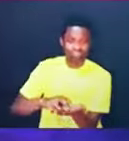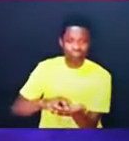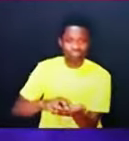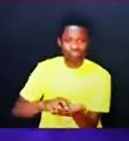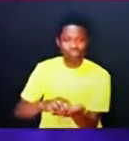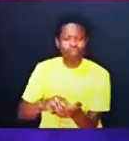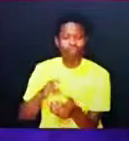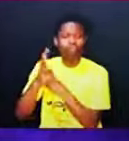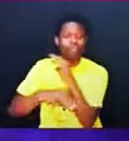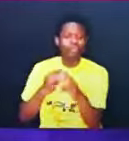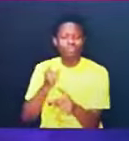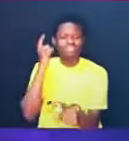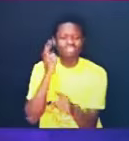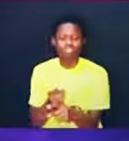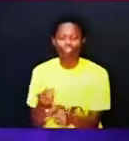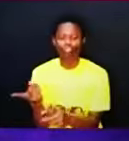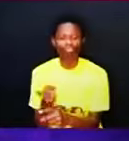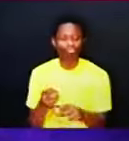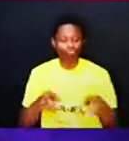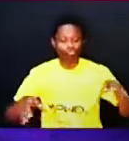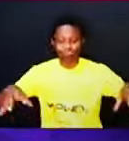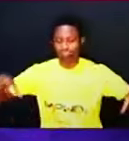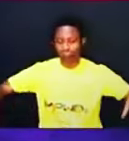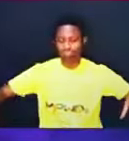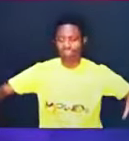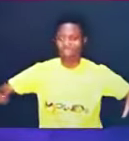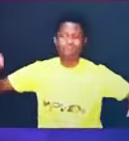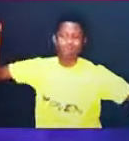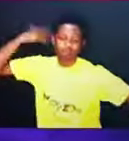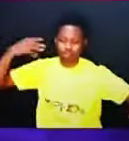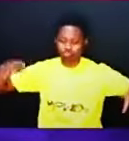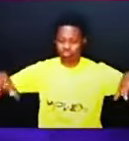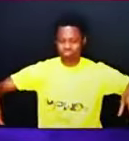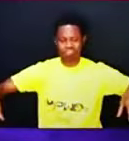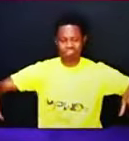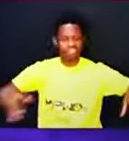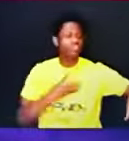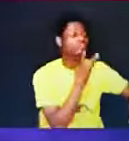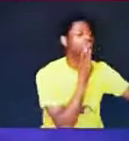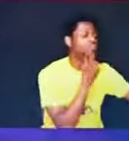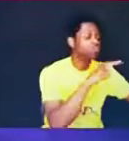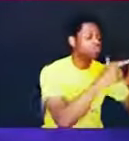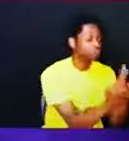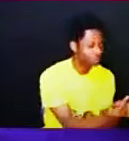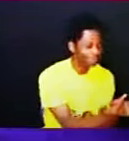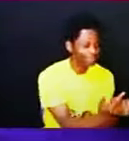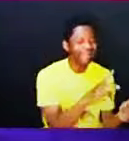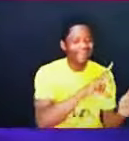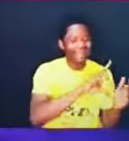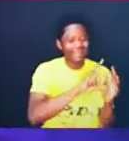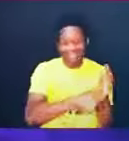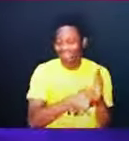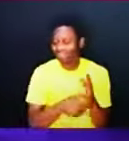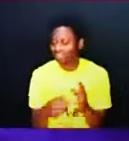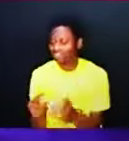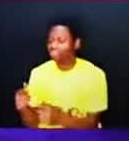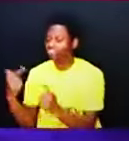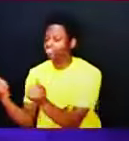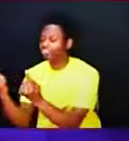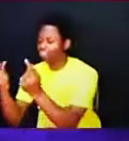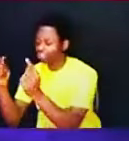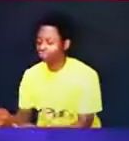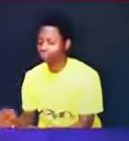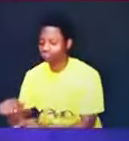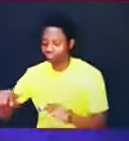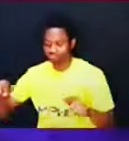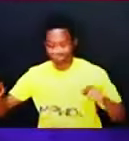two classes, the Jews and the Gentiles. And so ansana Yesu obe wudi agi akran kwa no na wiase nipa kuo